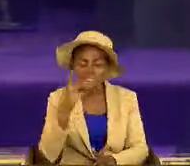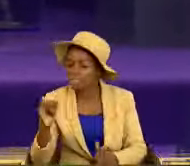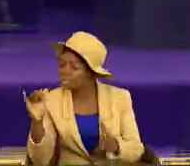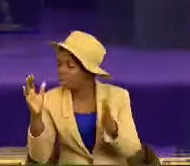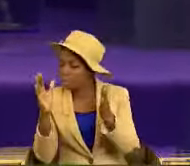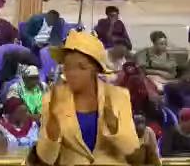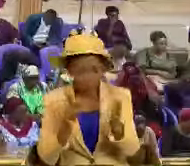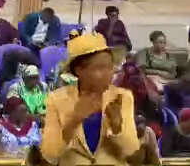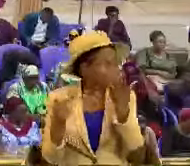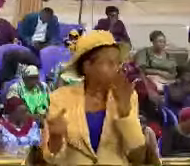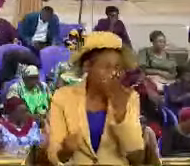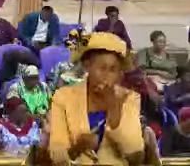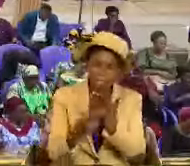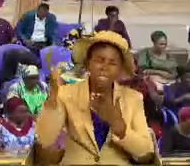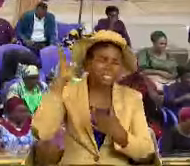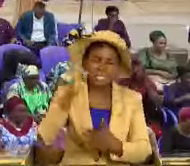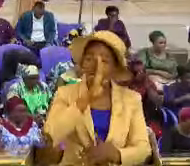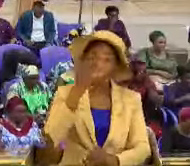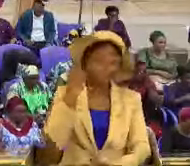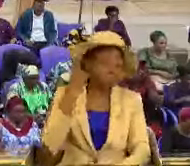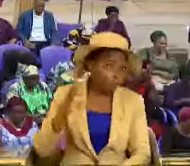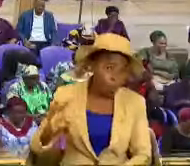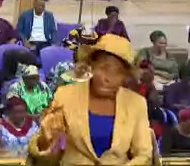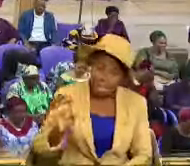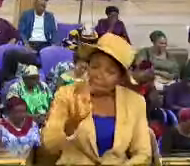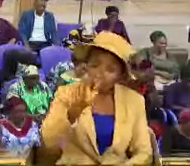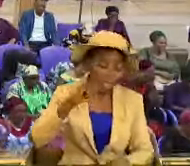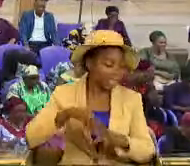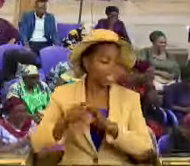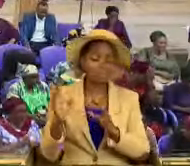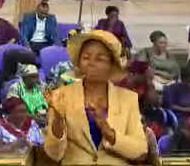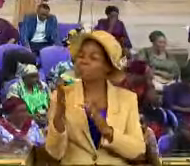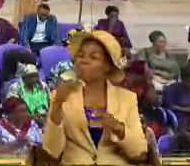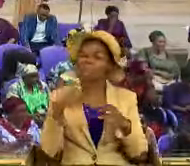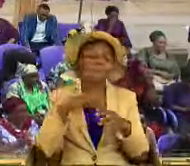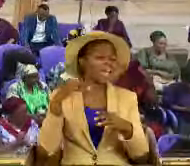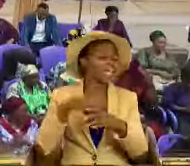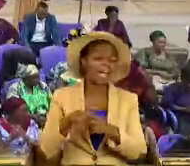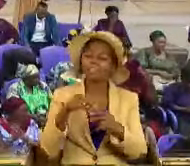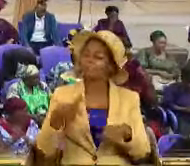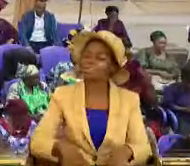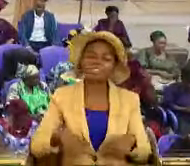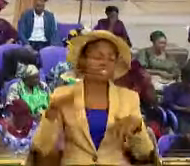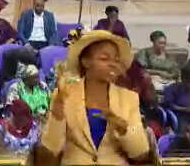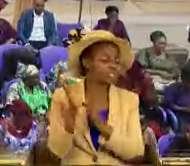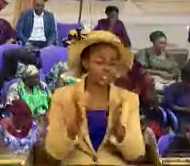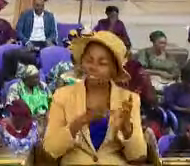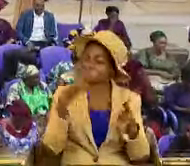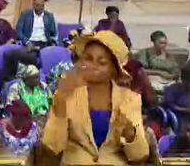be permanent in my life in the name of Jesus